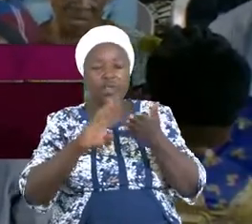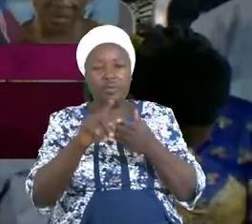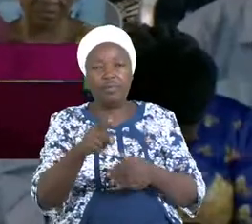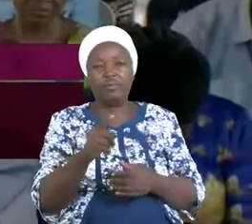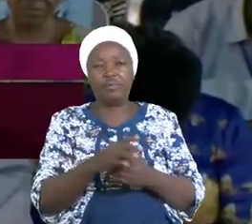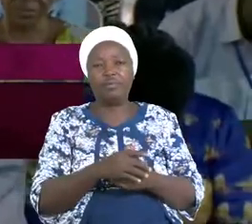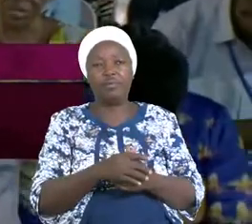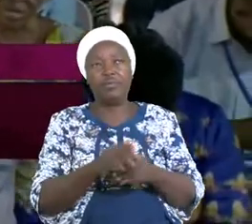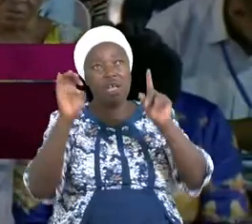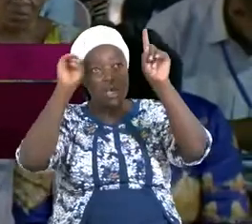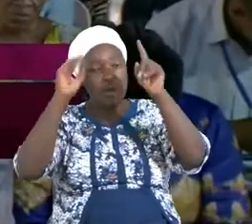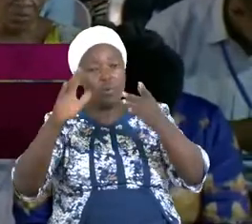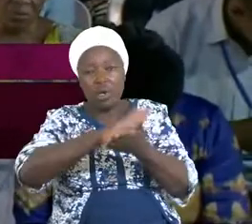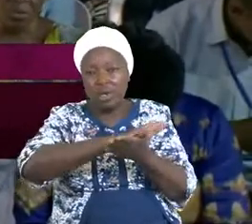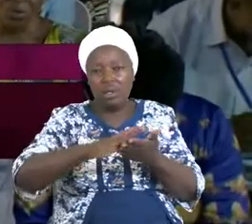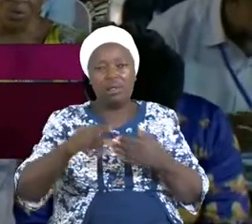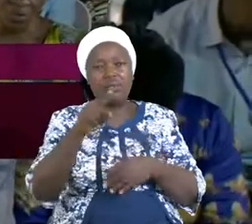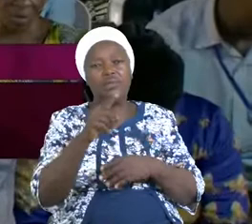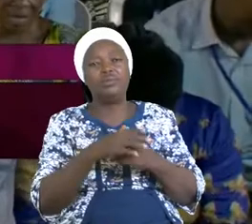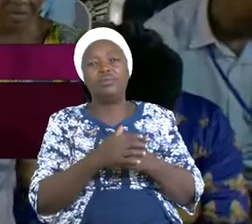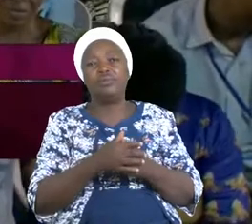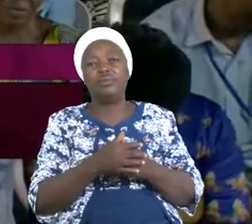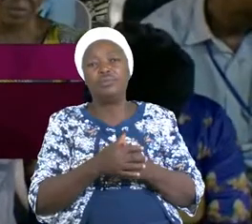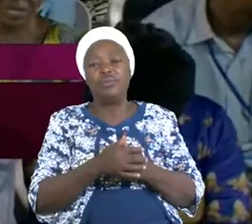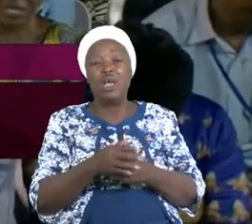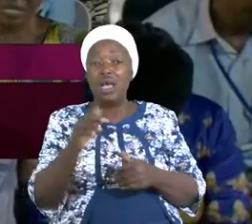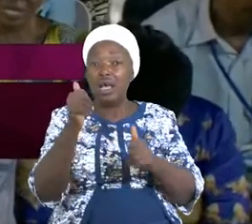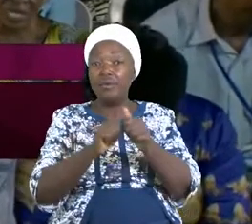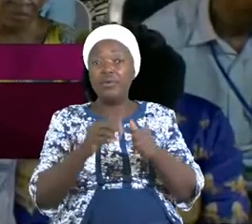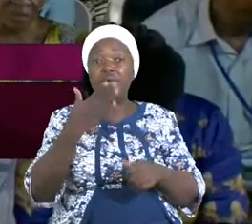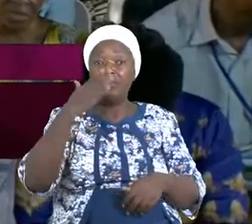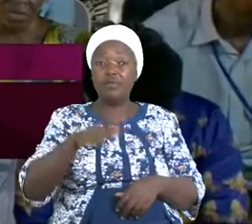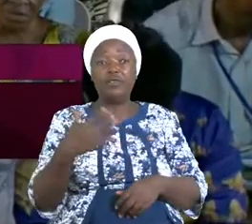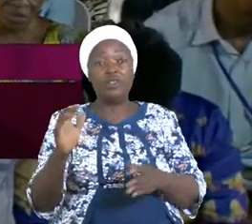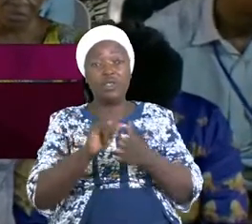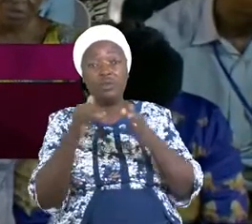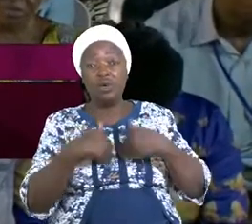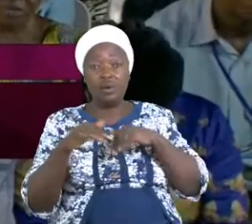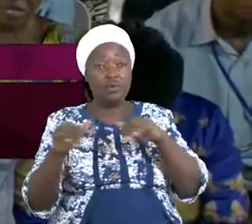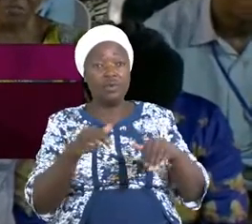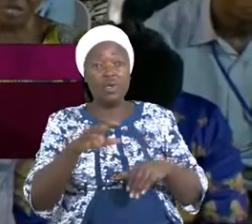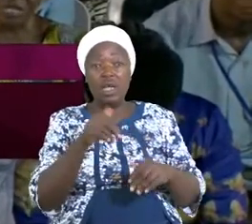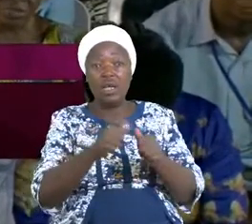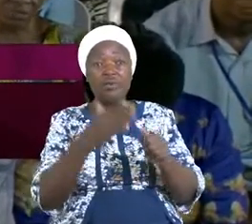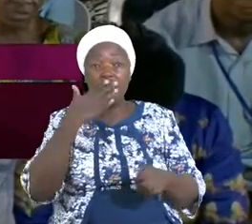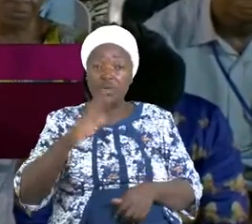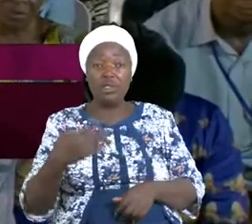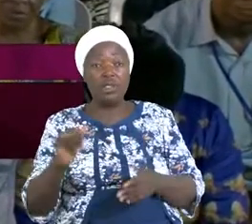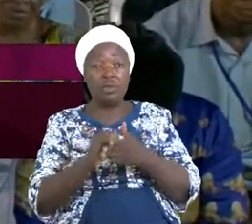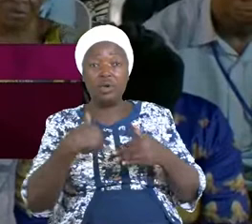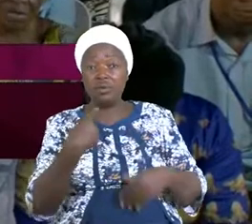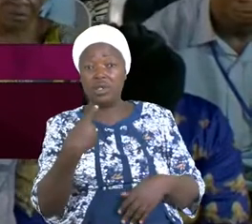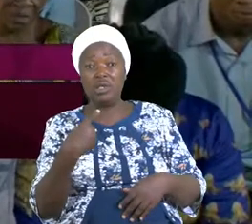He will pardon you. Every evil thing you've done, every evil thing you've said, the